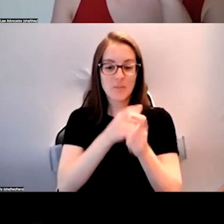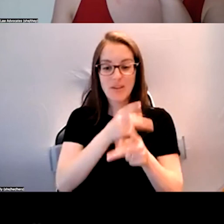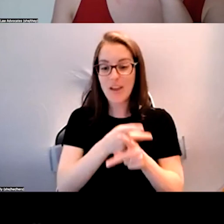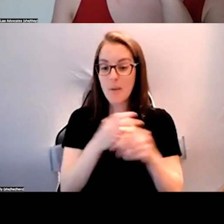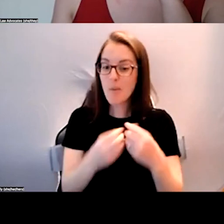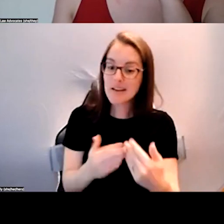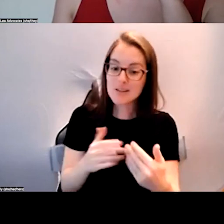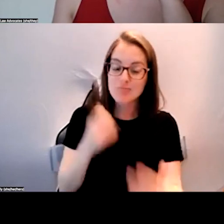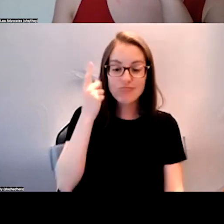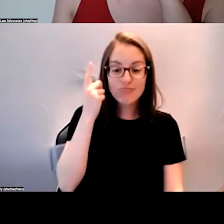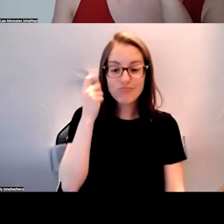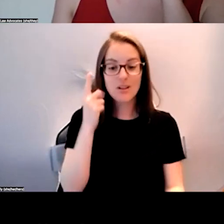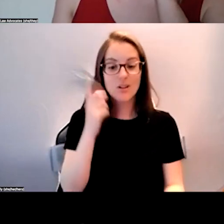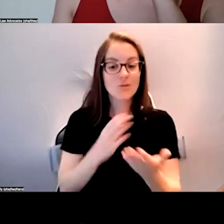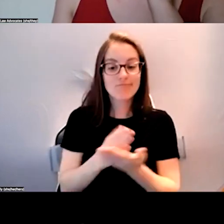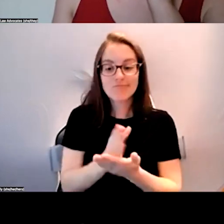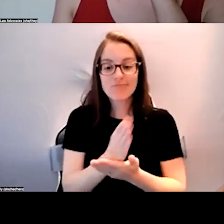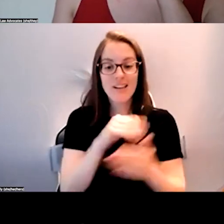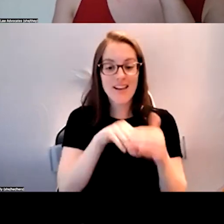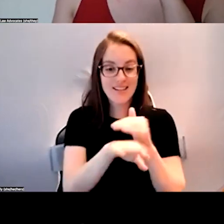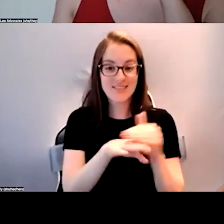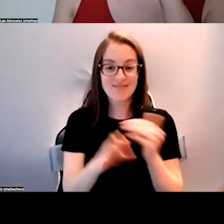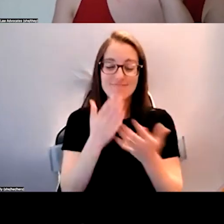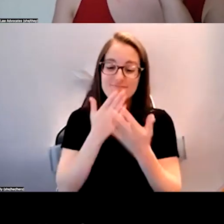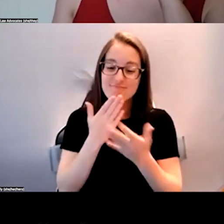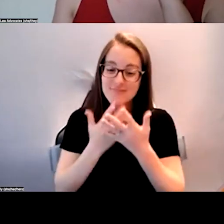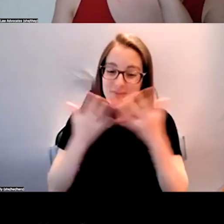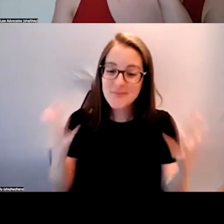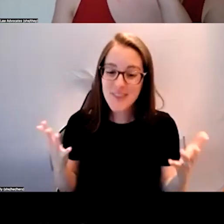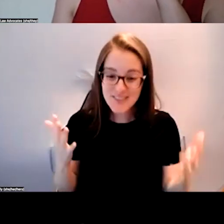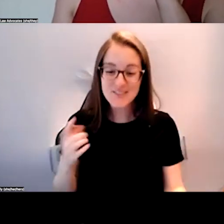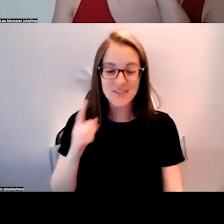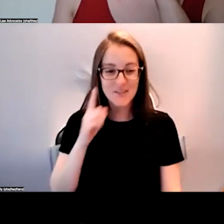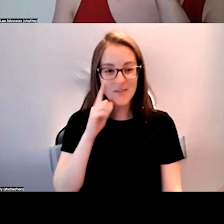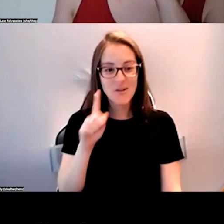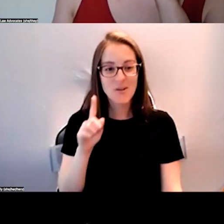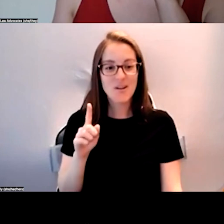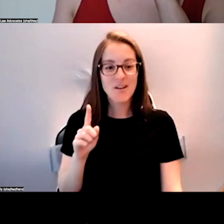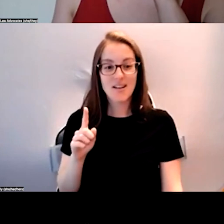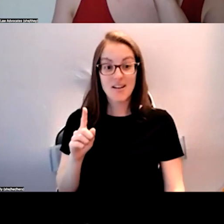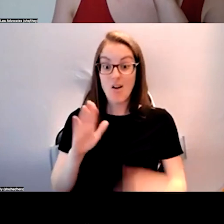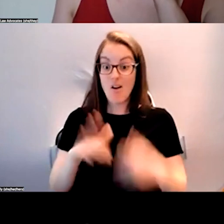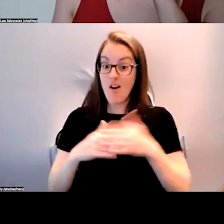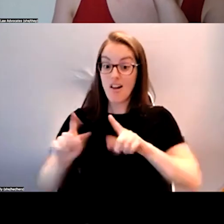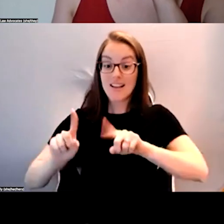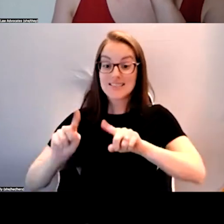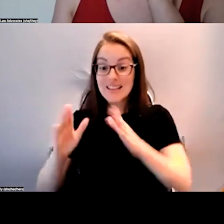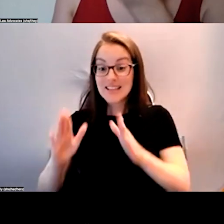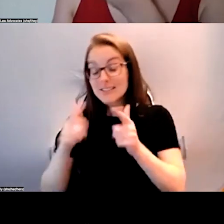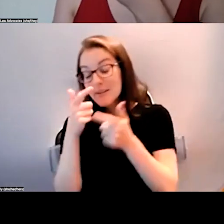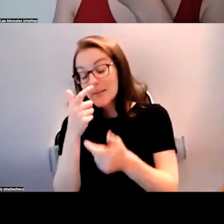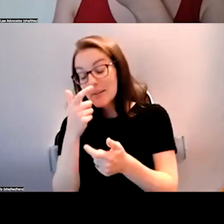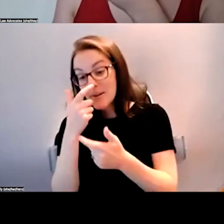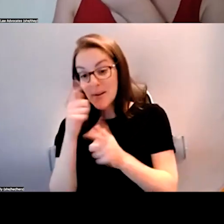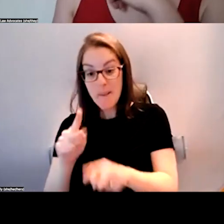access overall. So thank you so much for all of our attendees and all of our presenters